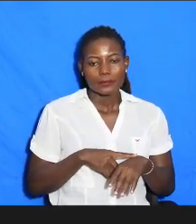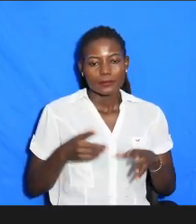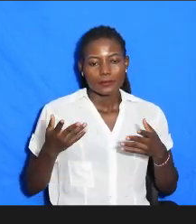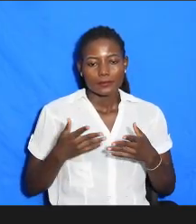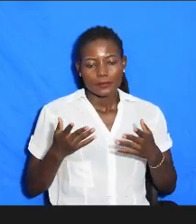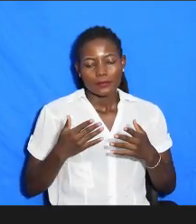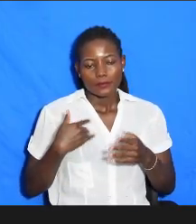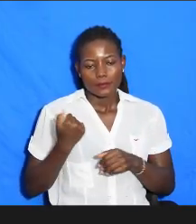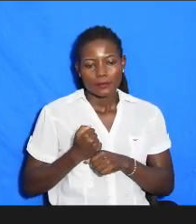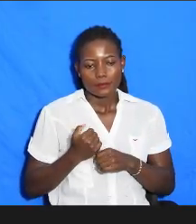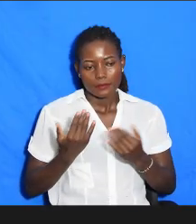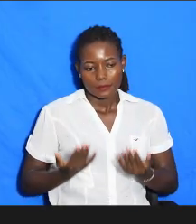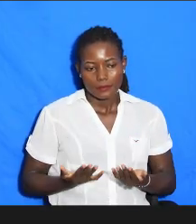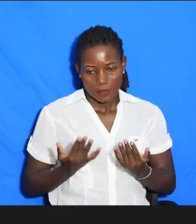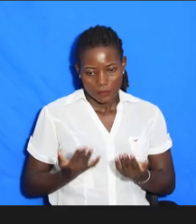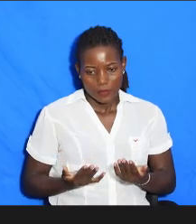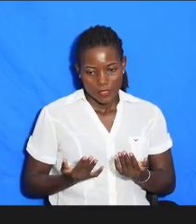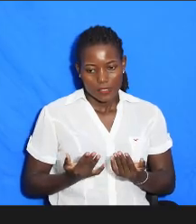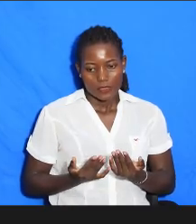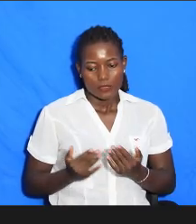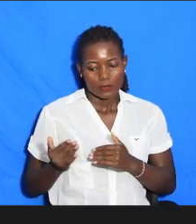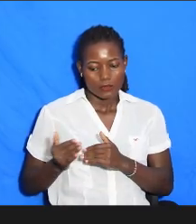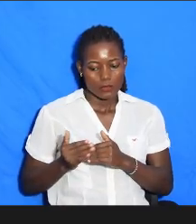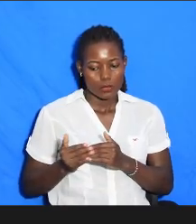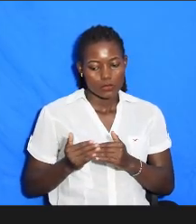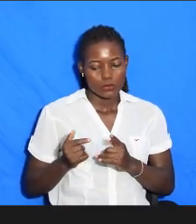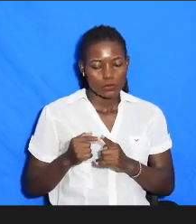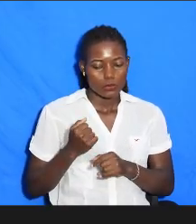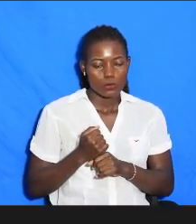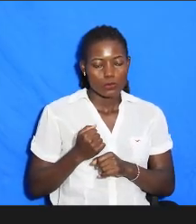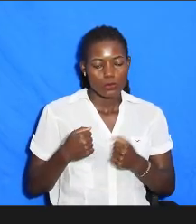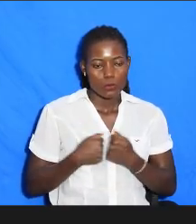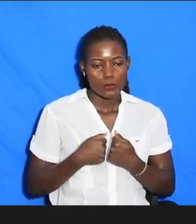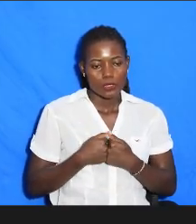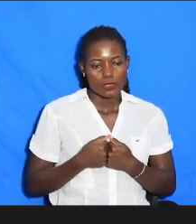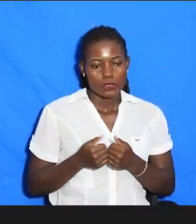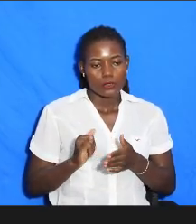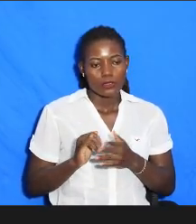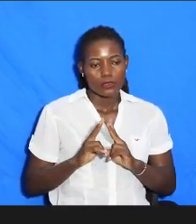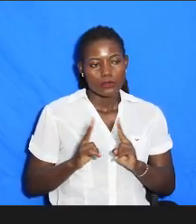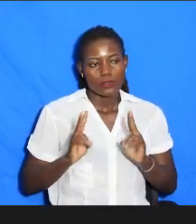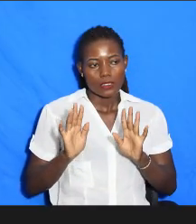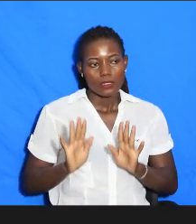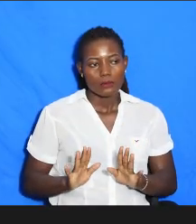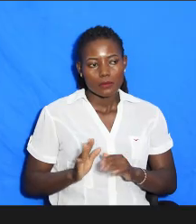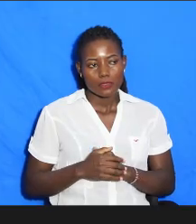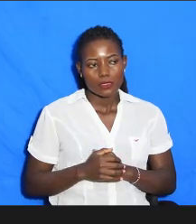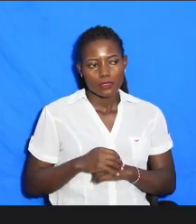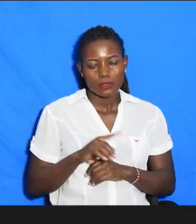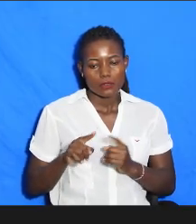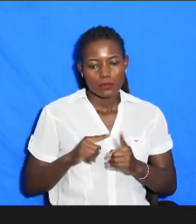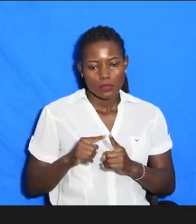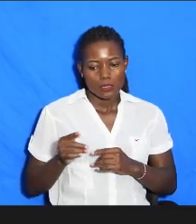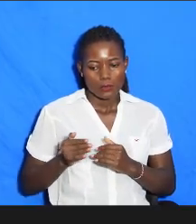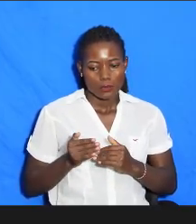my weight, I normally check my weight is towards a competition. That's where for me it normally matters. Towards when